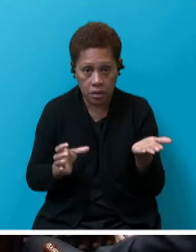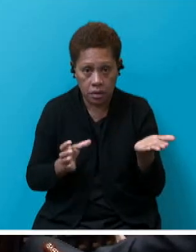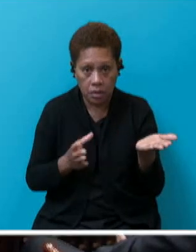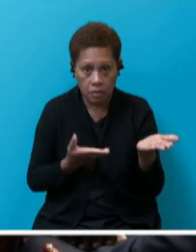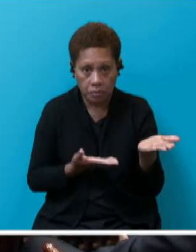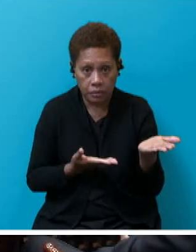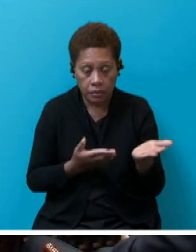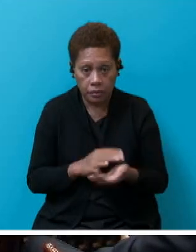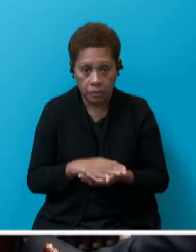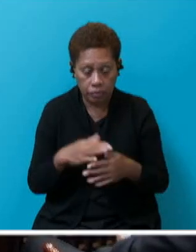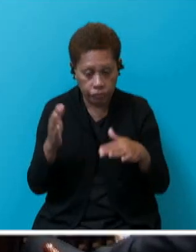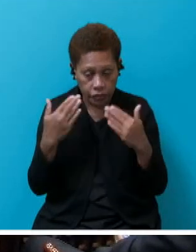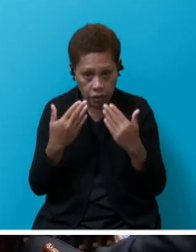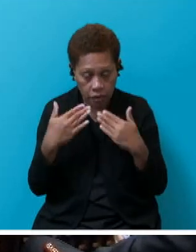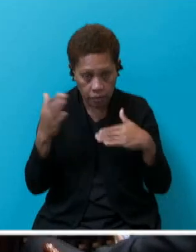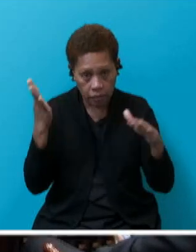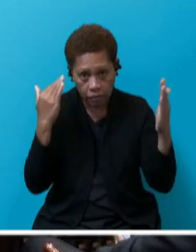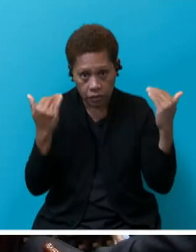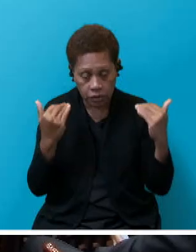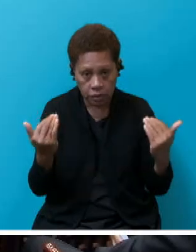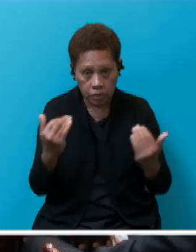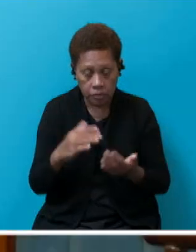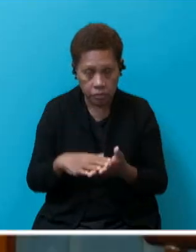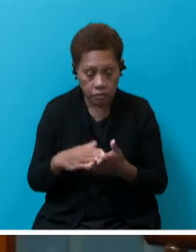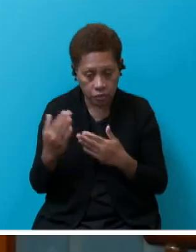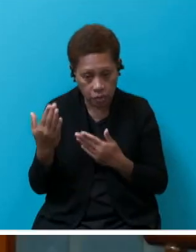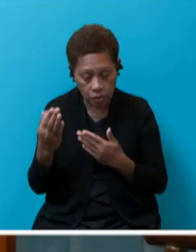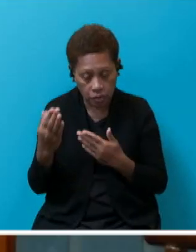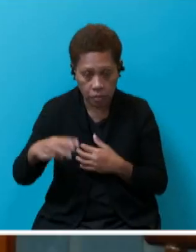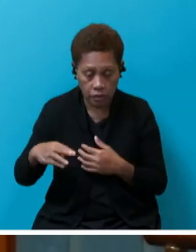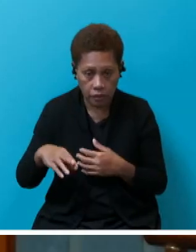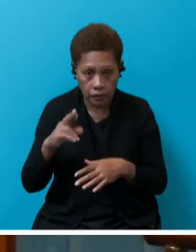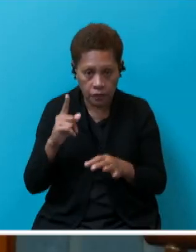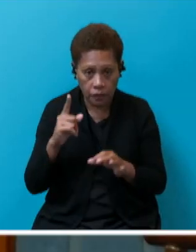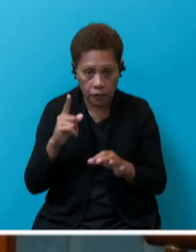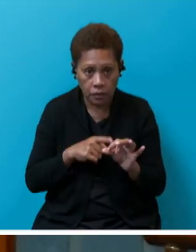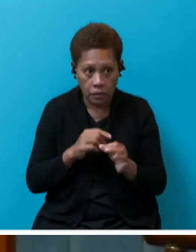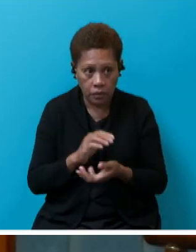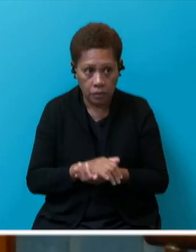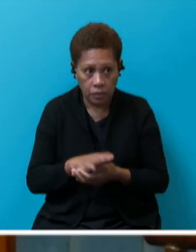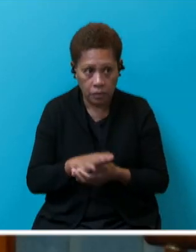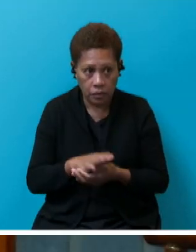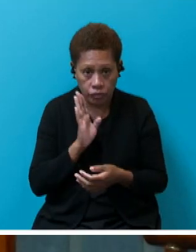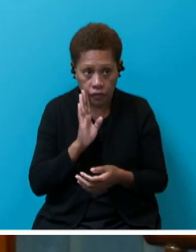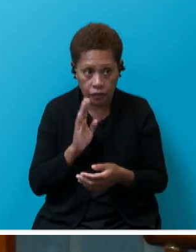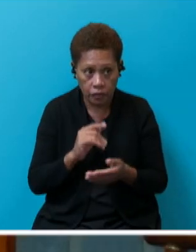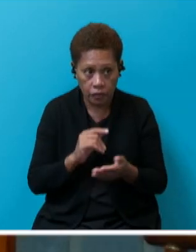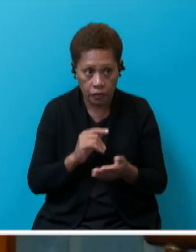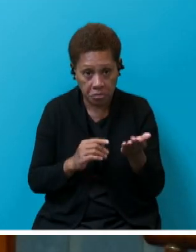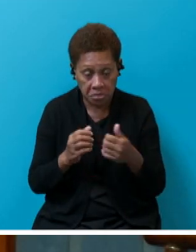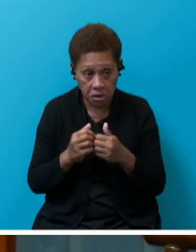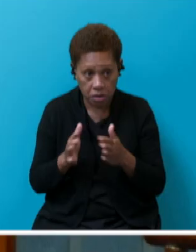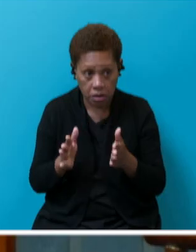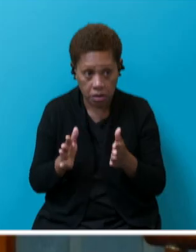Thank you, Mr. Speaker, sir. I wish to thank the honourable member for the question. And before I proceed, I wish to